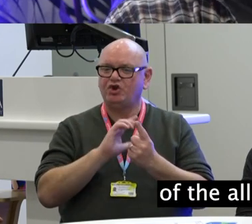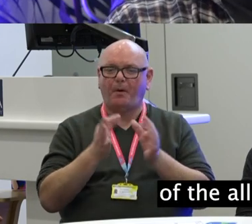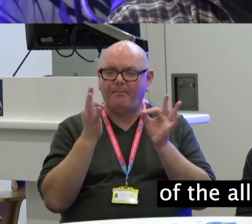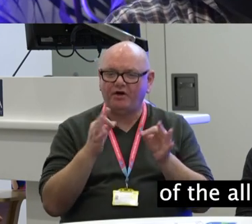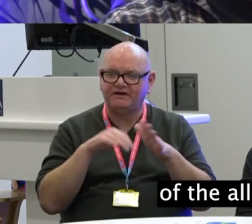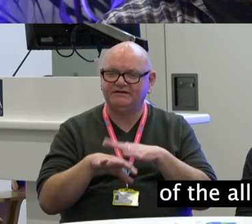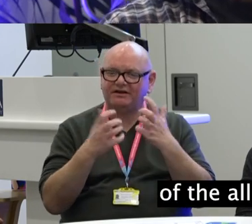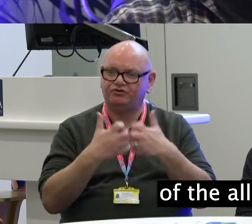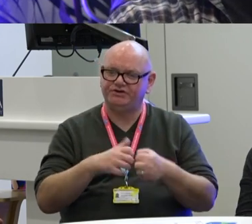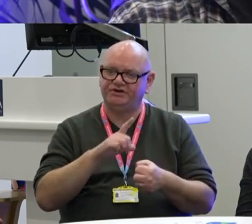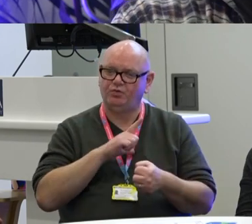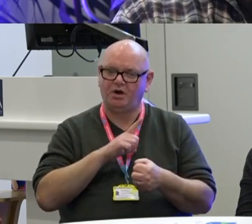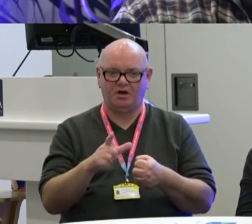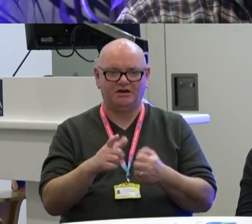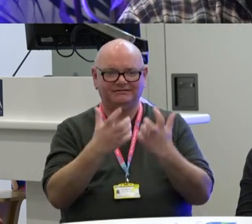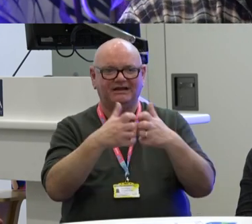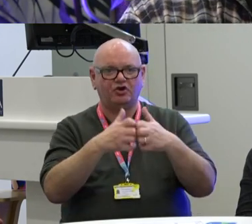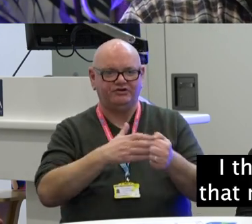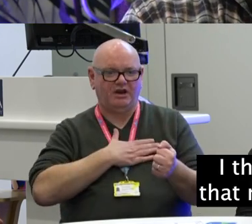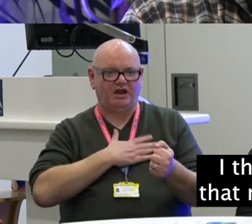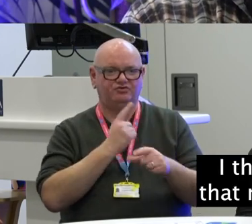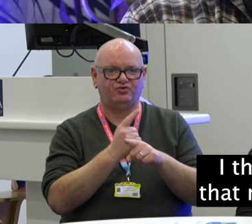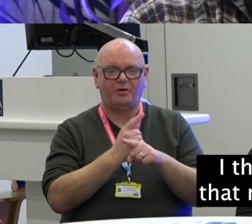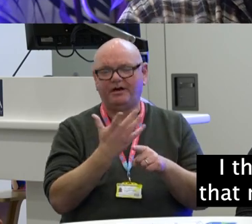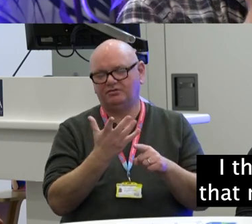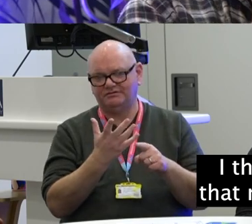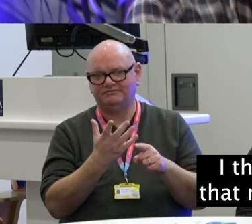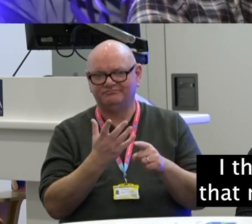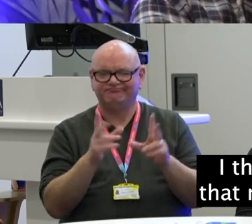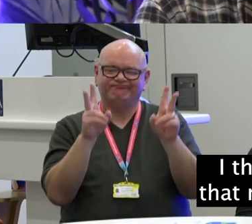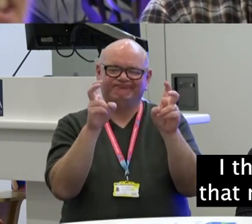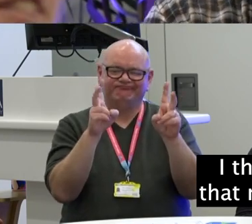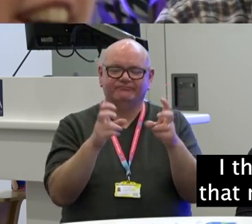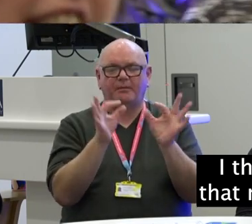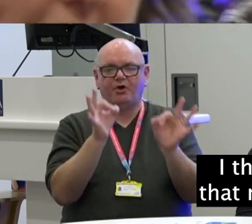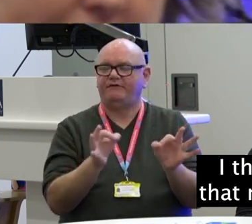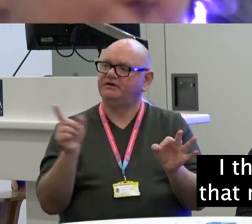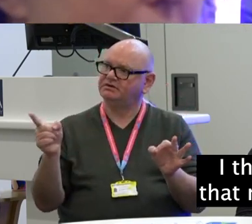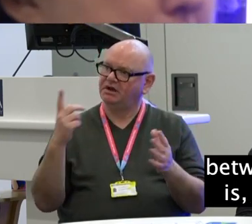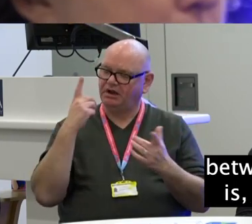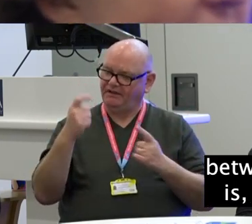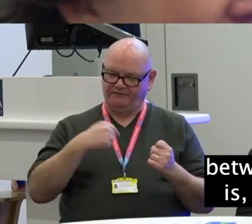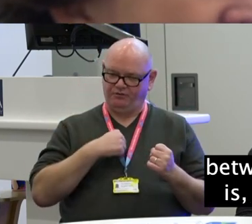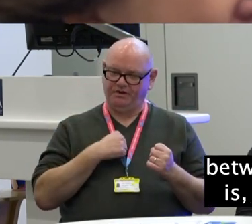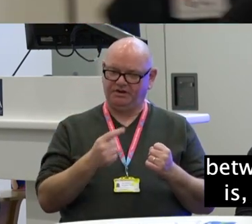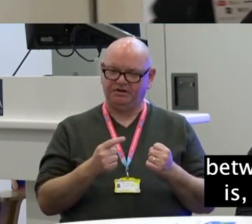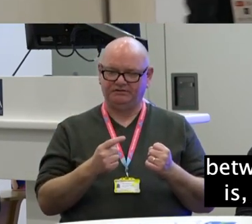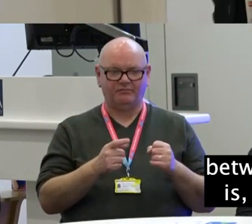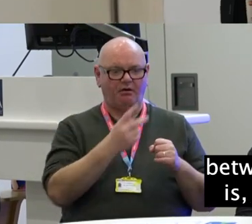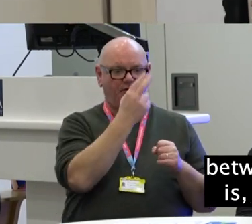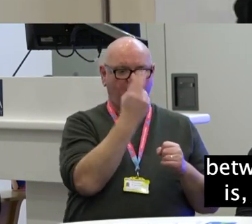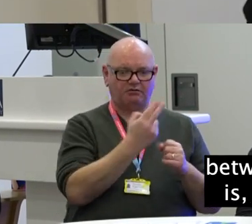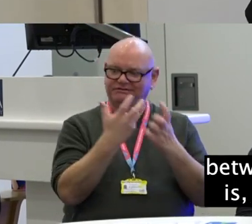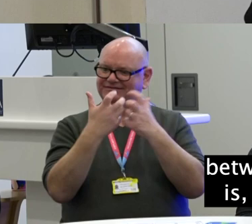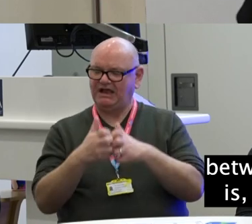the alleged perfection of technology. I think that one of the things that makes it really hard to work between art and tech is that